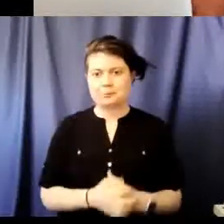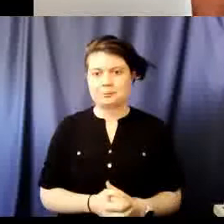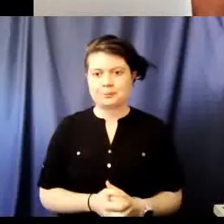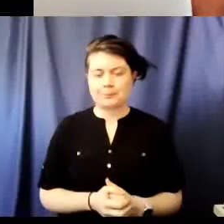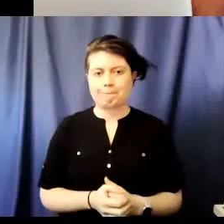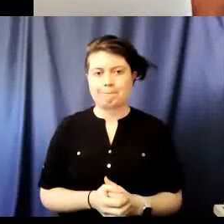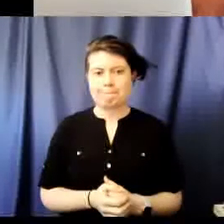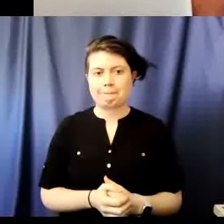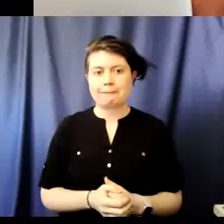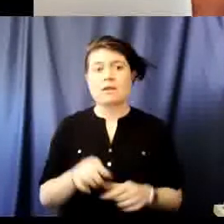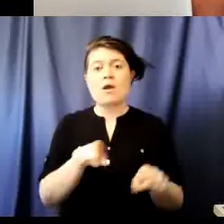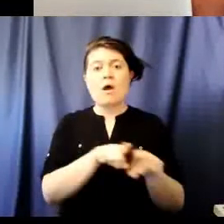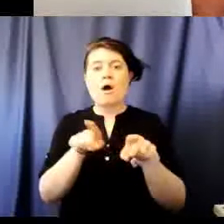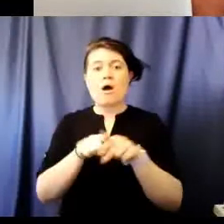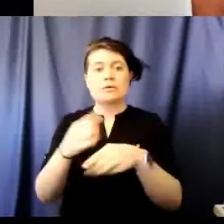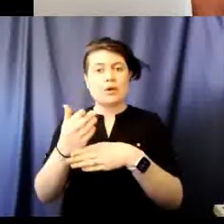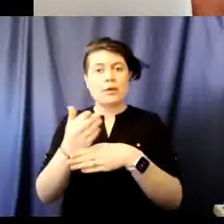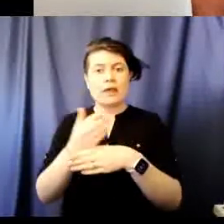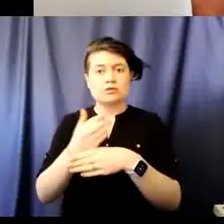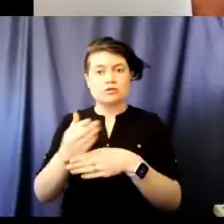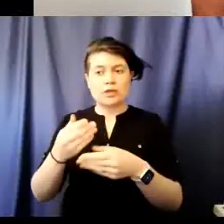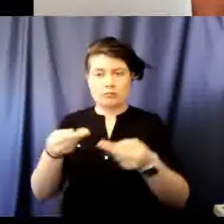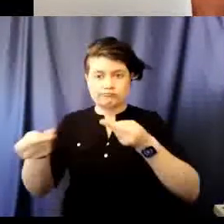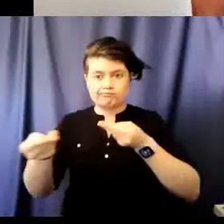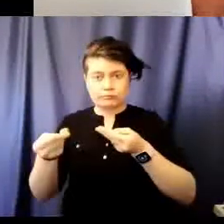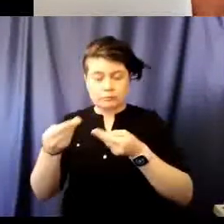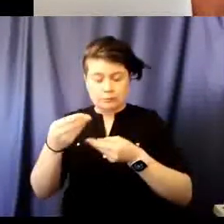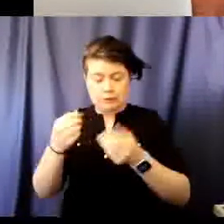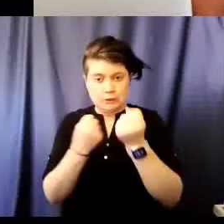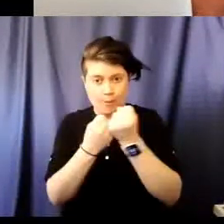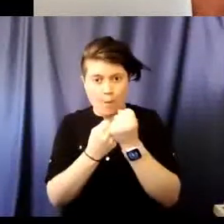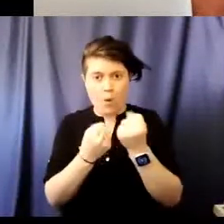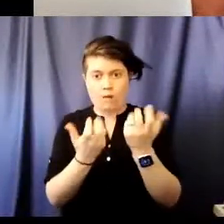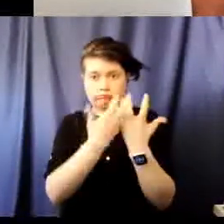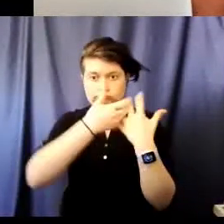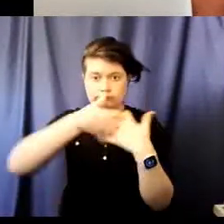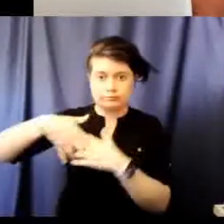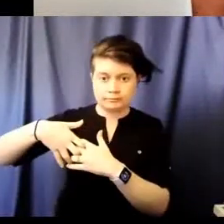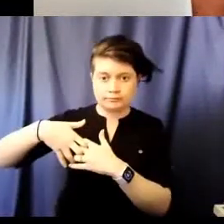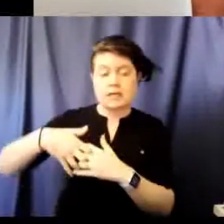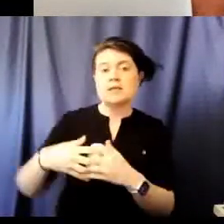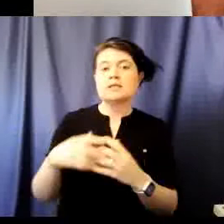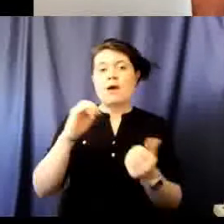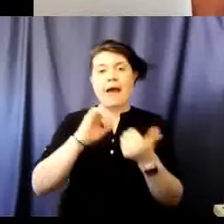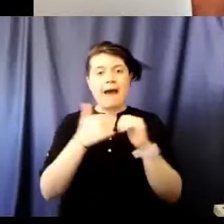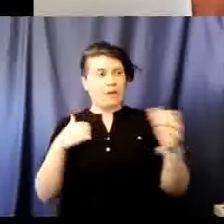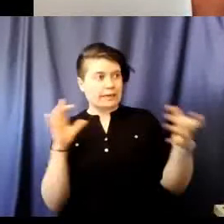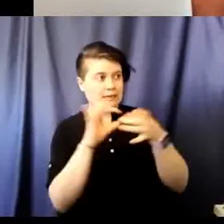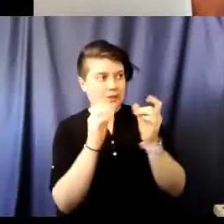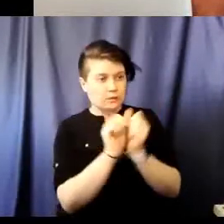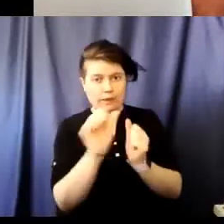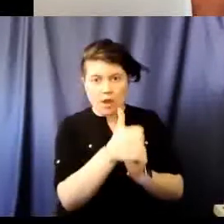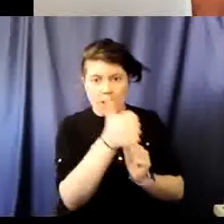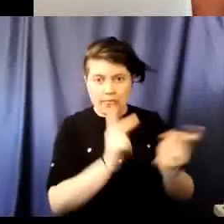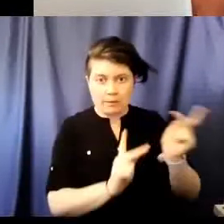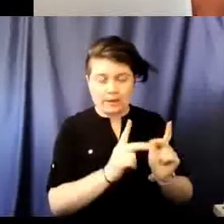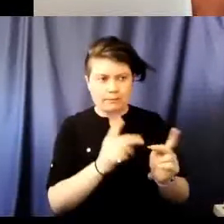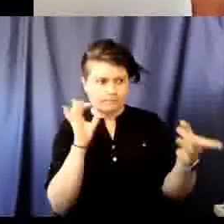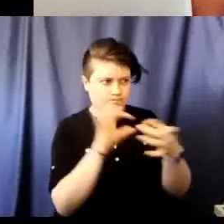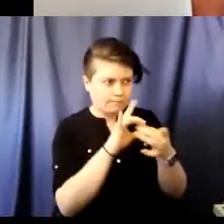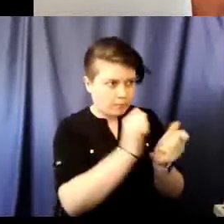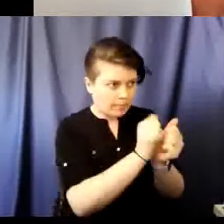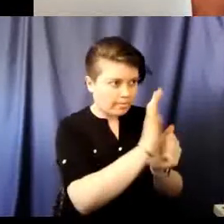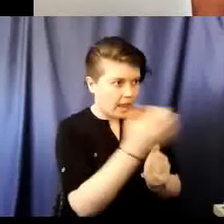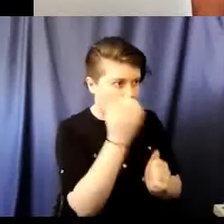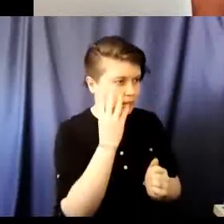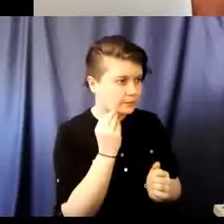There's also that mutual support and group cohesion. And through connecting with others and learning more about each other and their experiences, the group